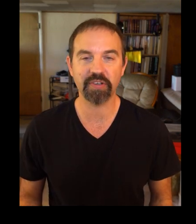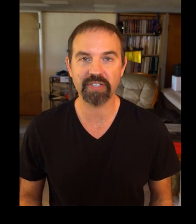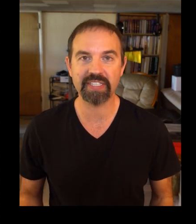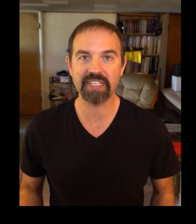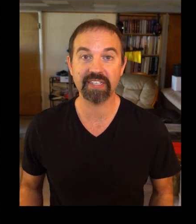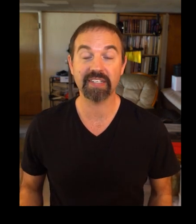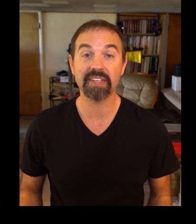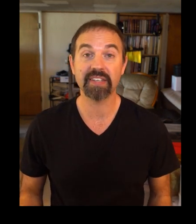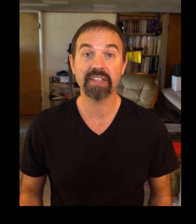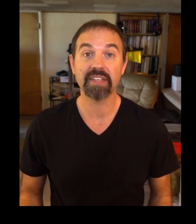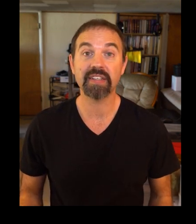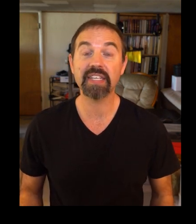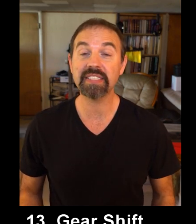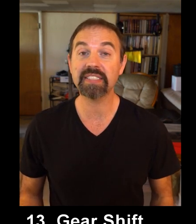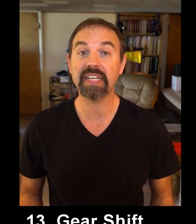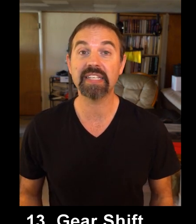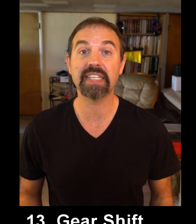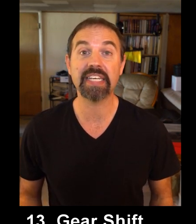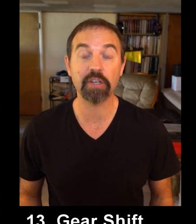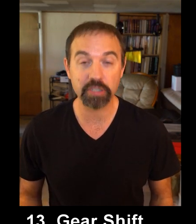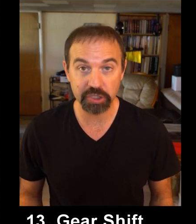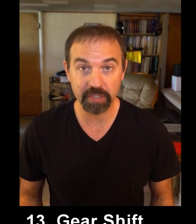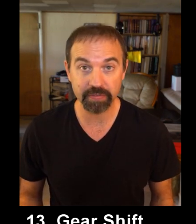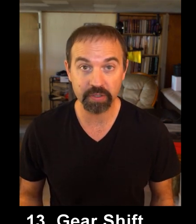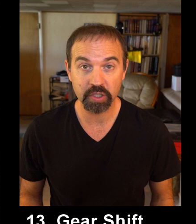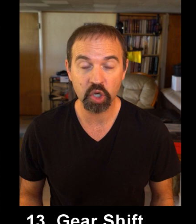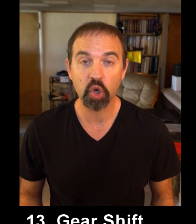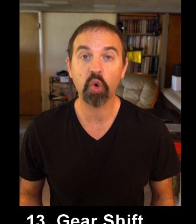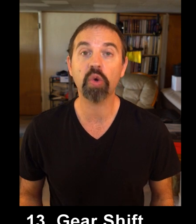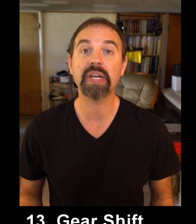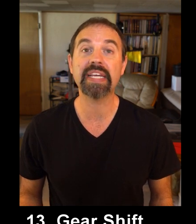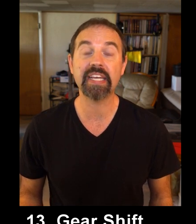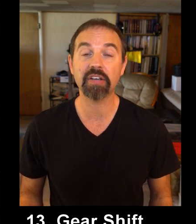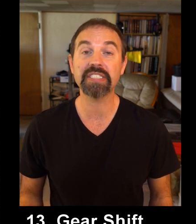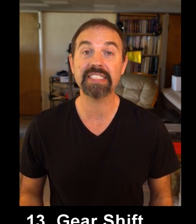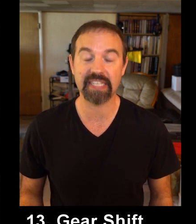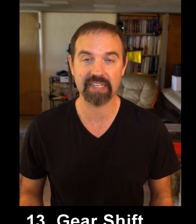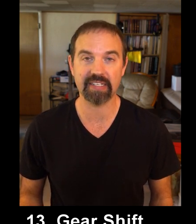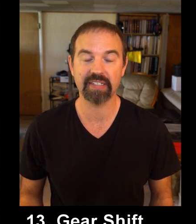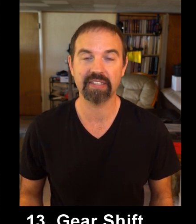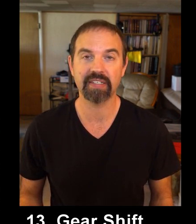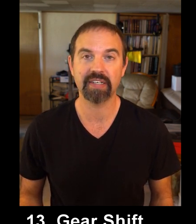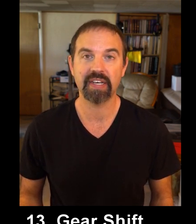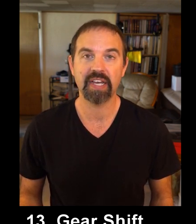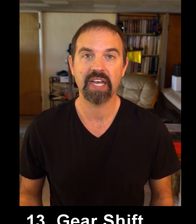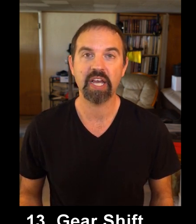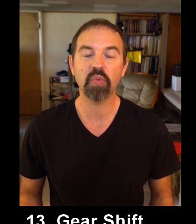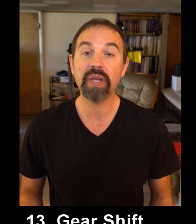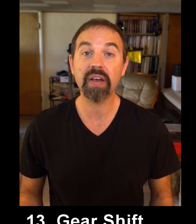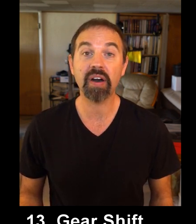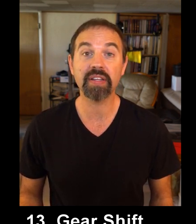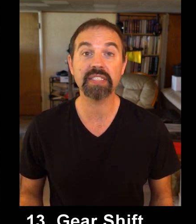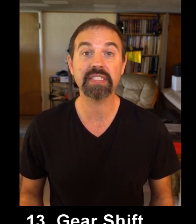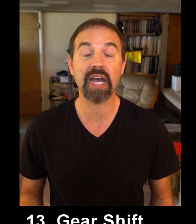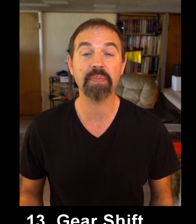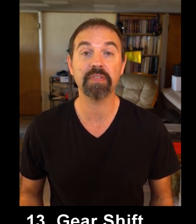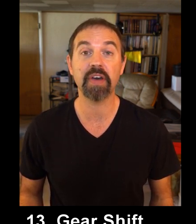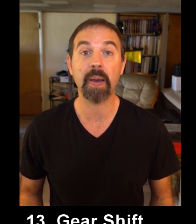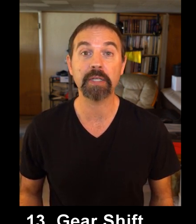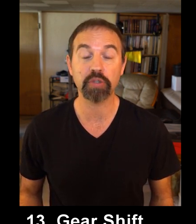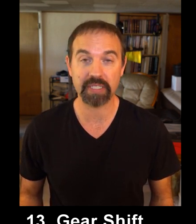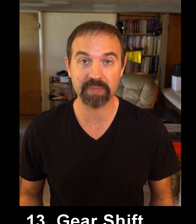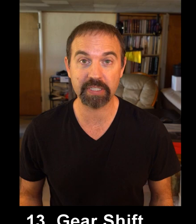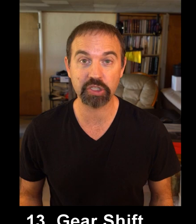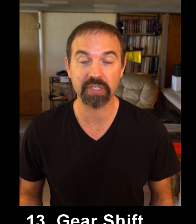Number 13, this is a gear shift or a gear stick. And we call this type